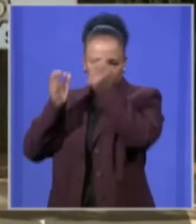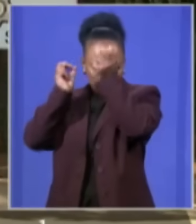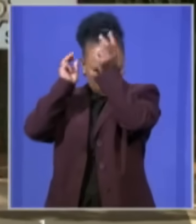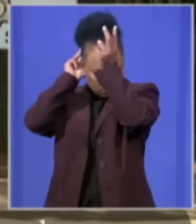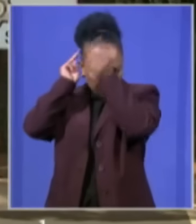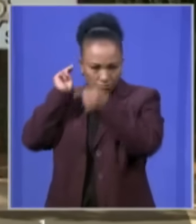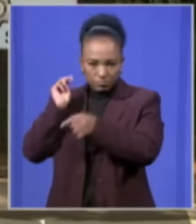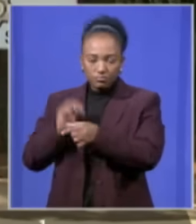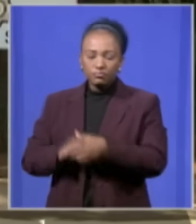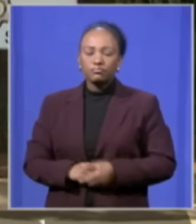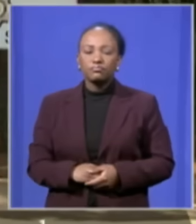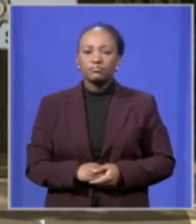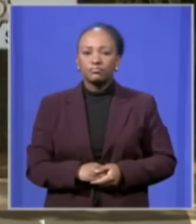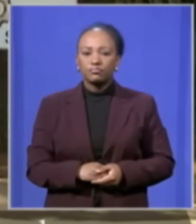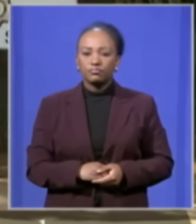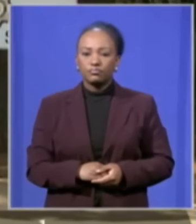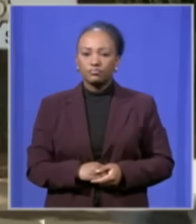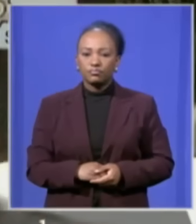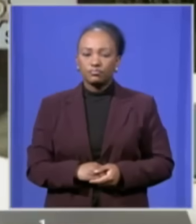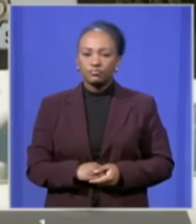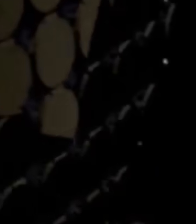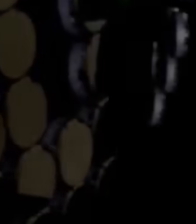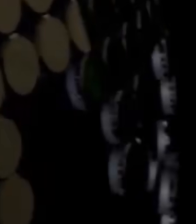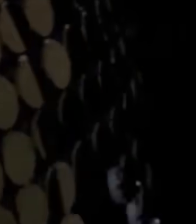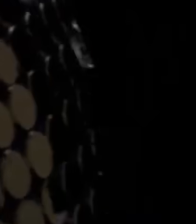dikgang tsa SABC mo Kgopong.